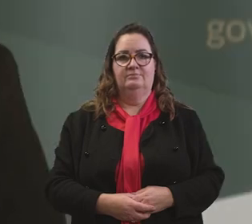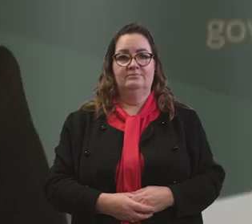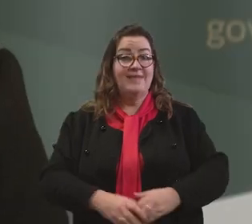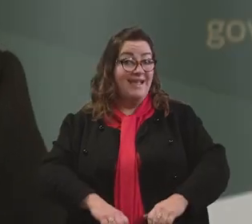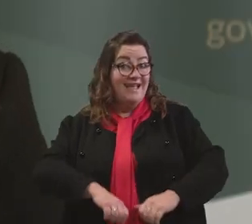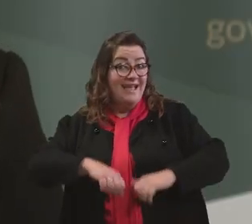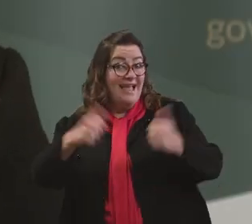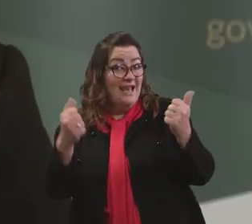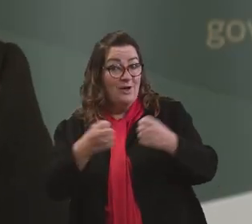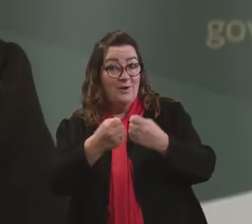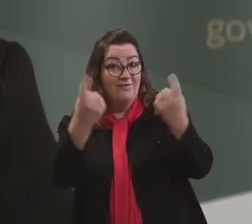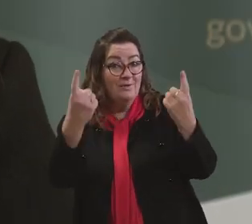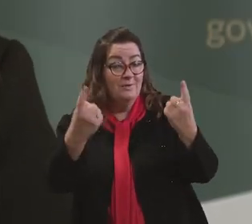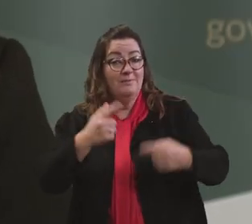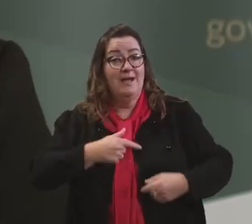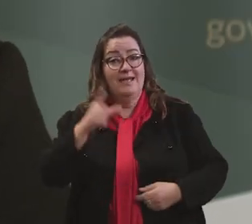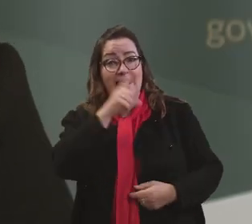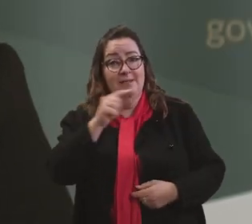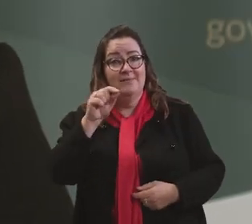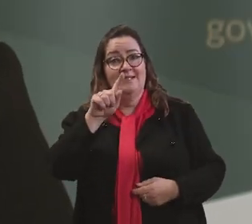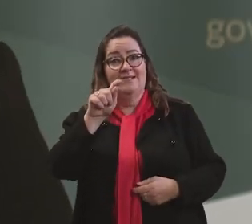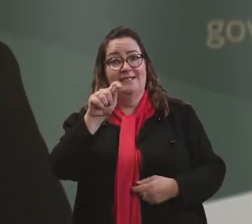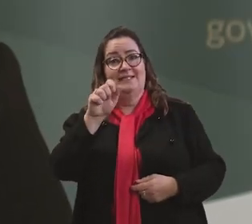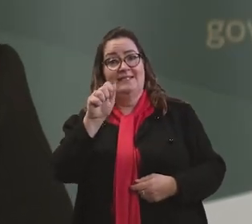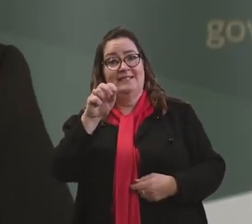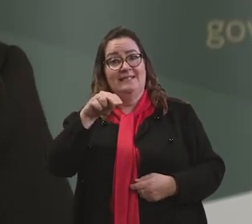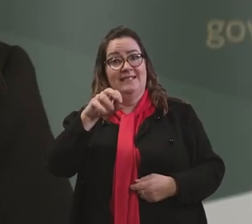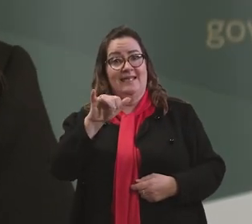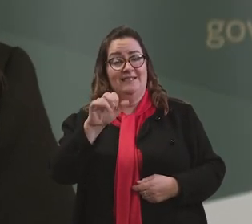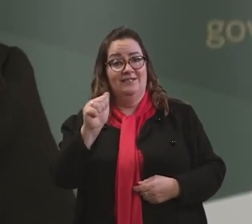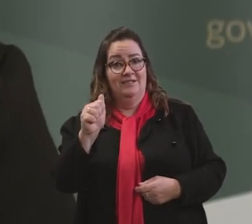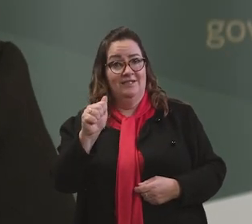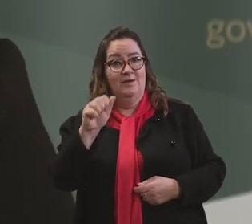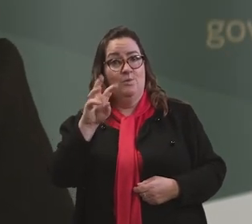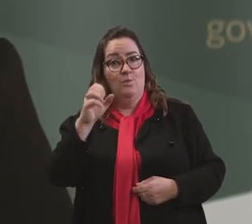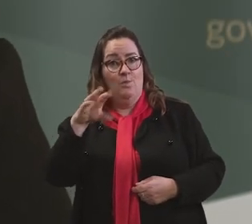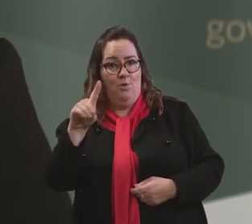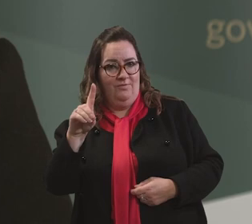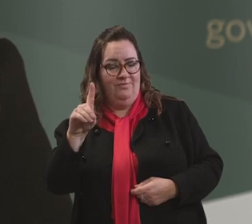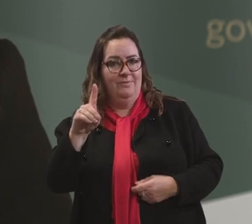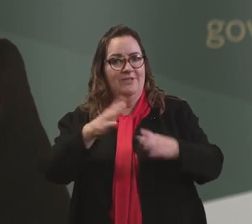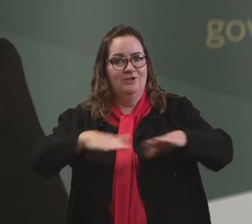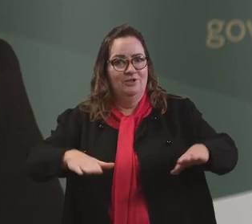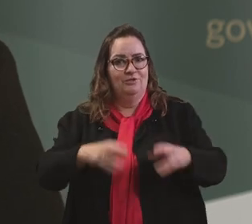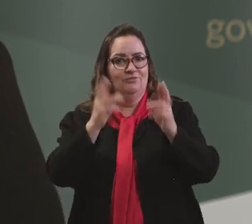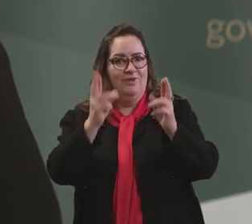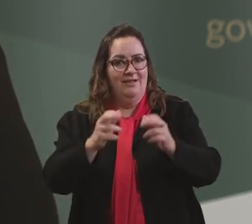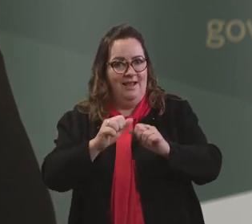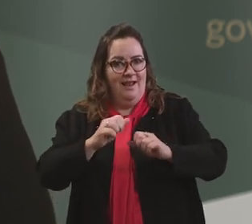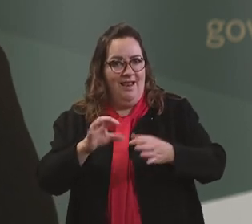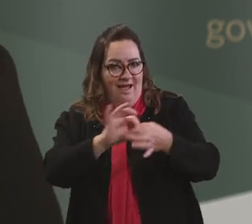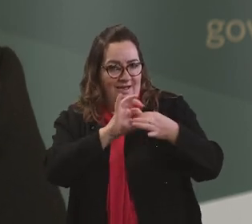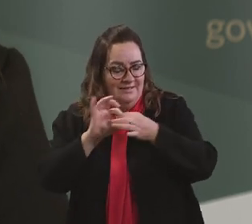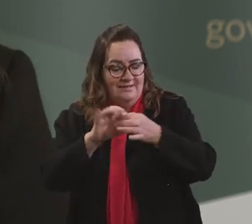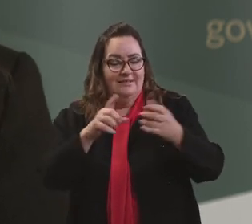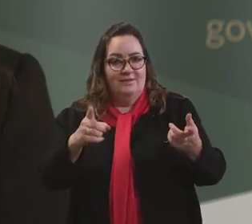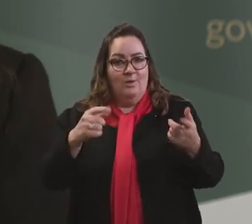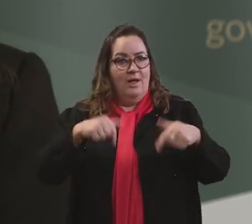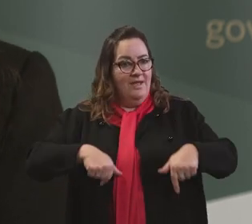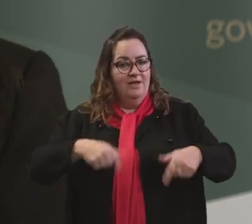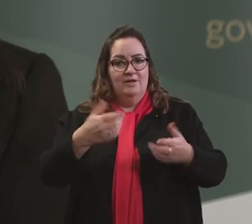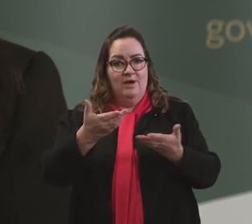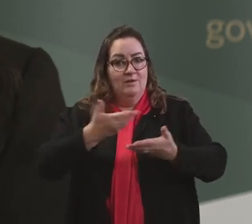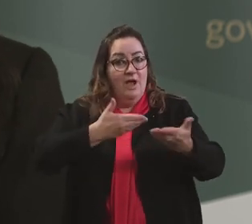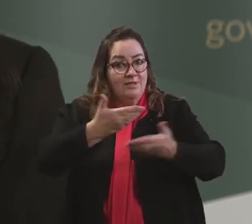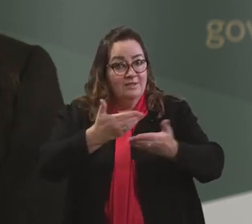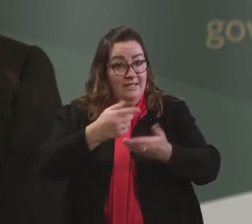Hello everyone, I'm Tanya Ward and I'm from the Children's Rights Alliance, and I'm delighted to welcome you to today's launch of a major consultation